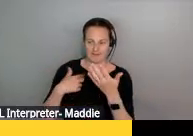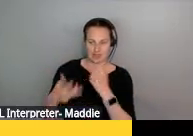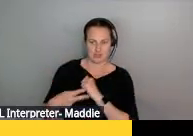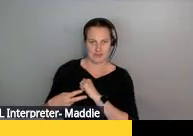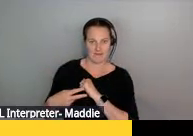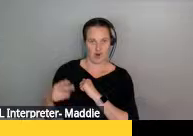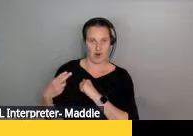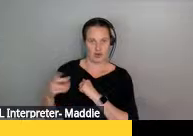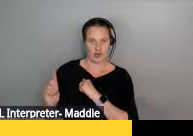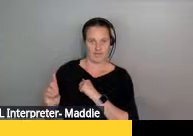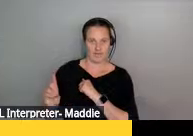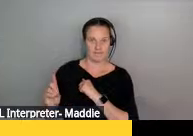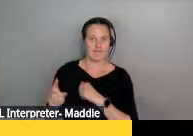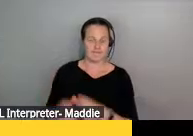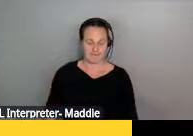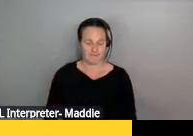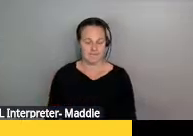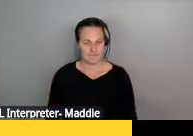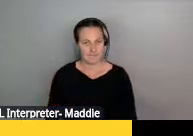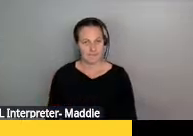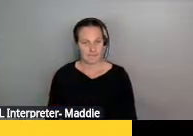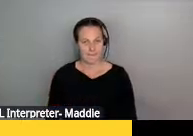drive.